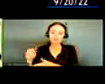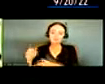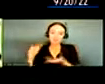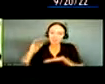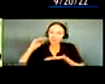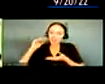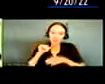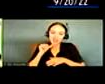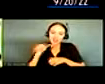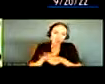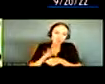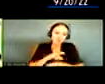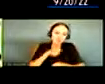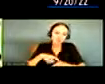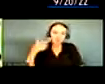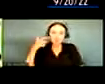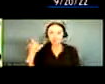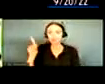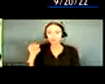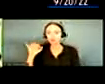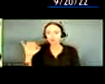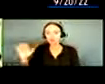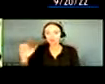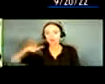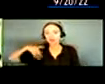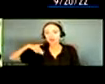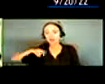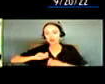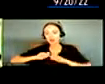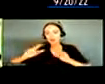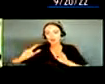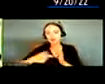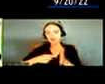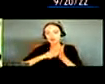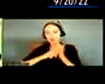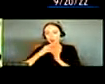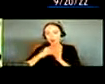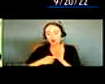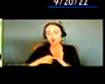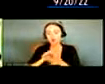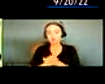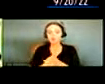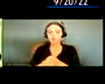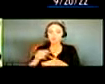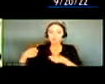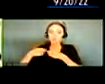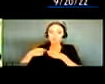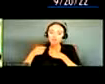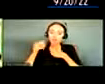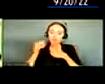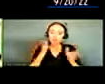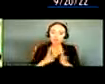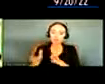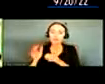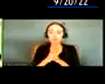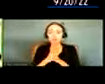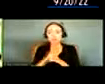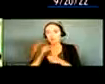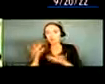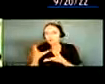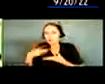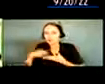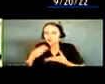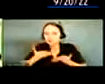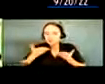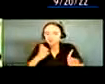time, especially given DOE had yet to issue regulations instructing battery stewardship organizations on what to include in those proposed